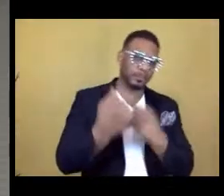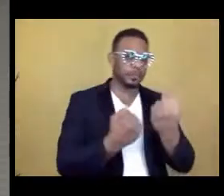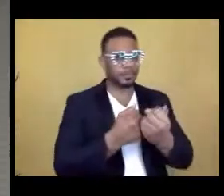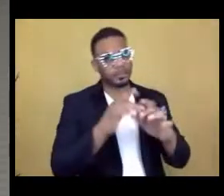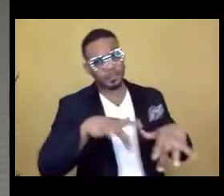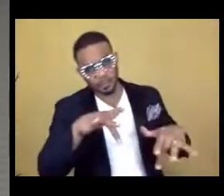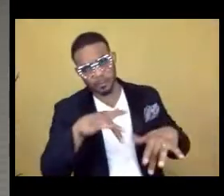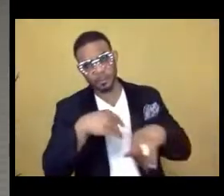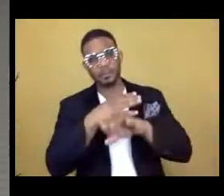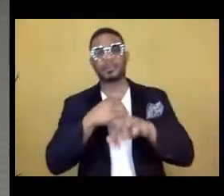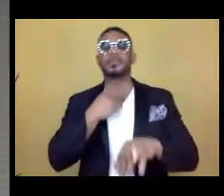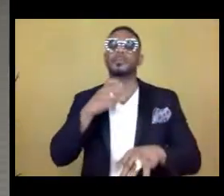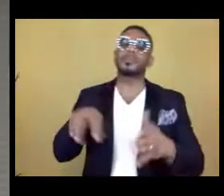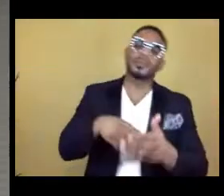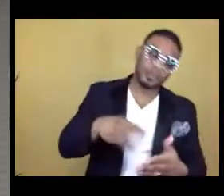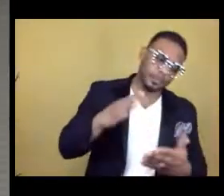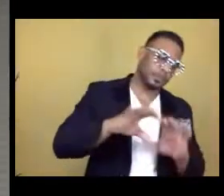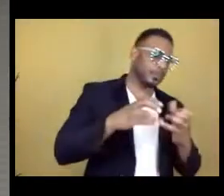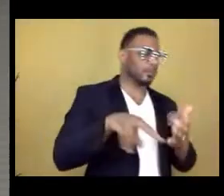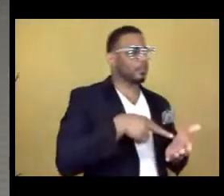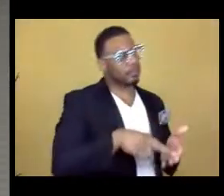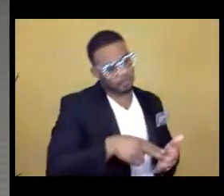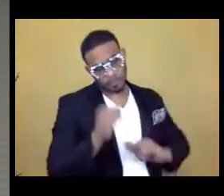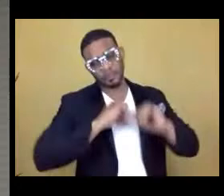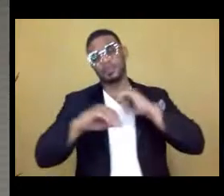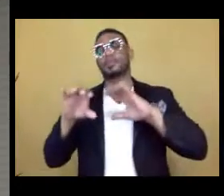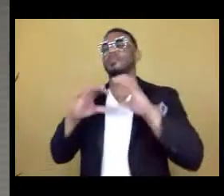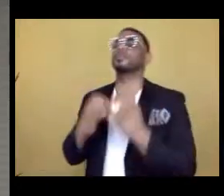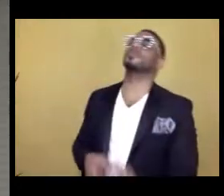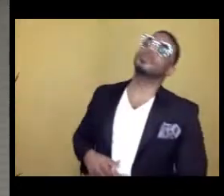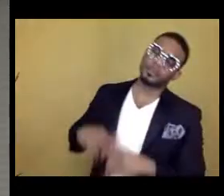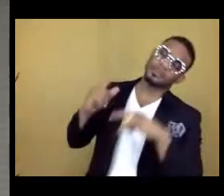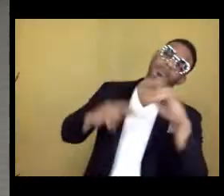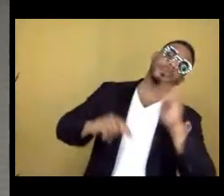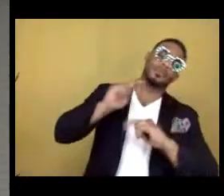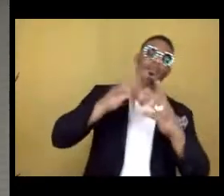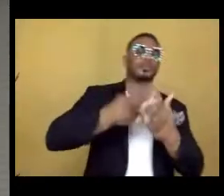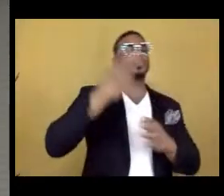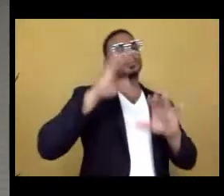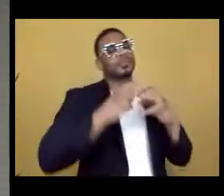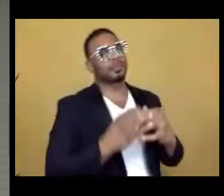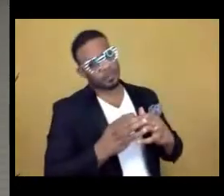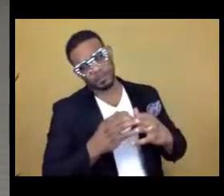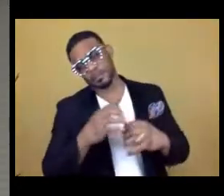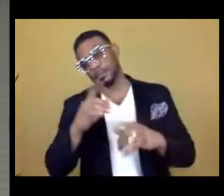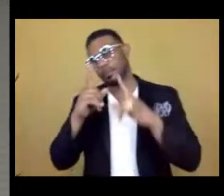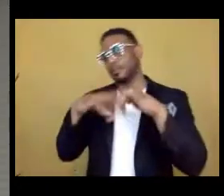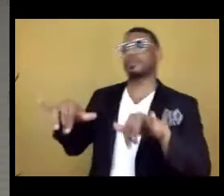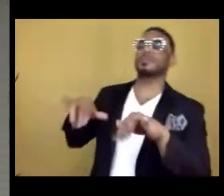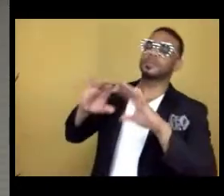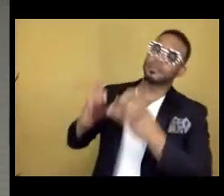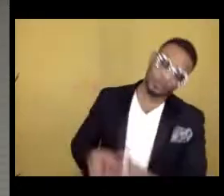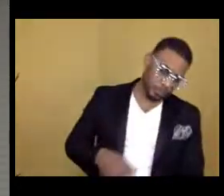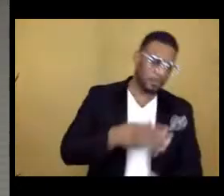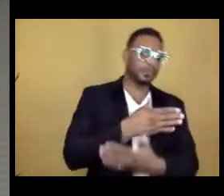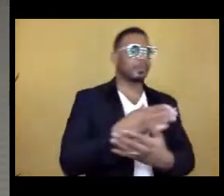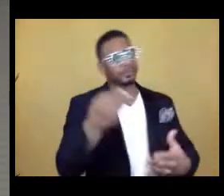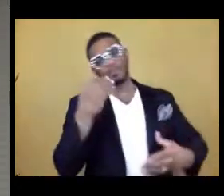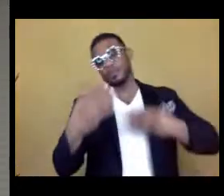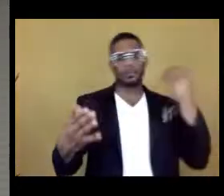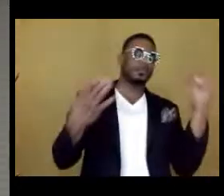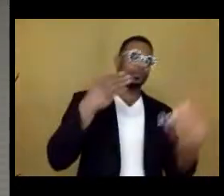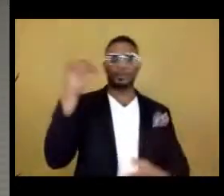voice lessons and dance courses and acting courses and theater history courses and asynchronous courses